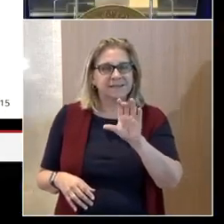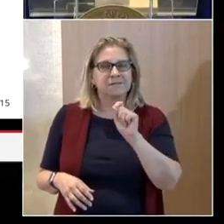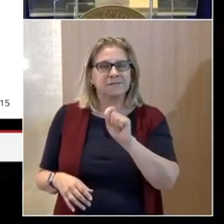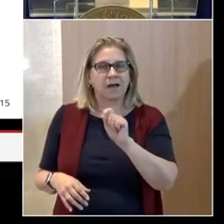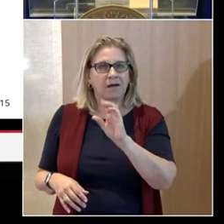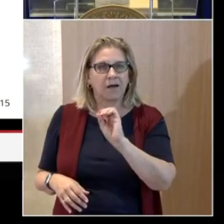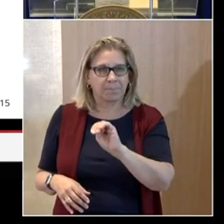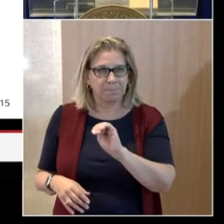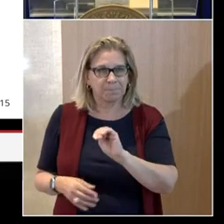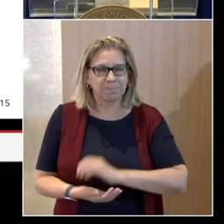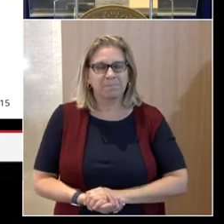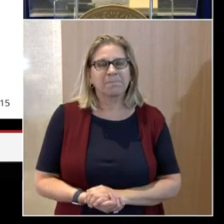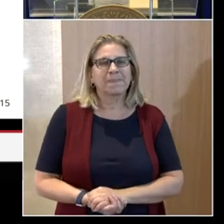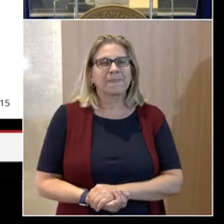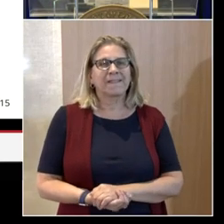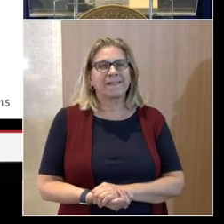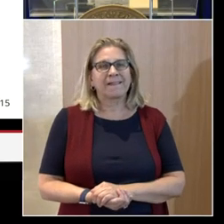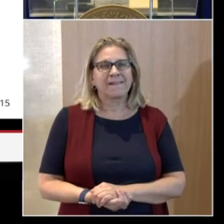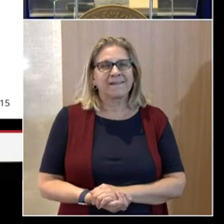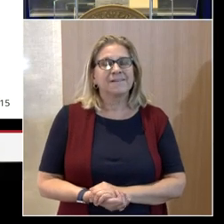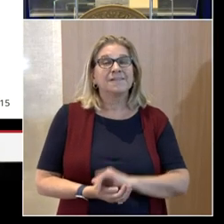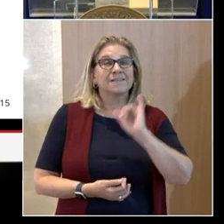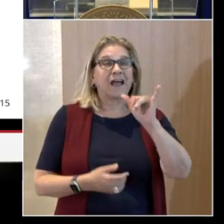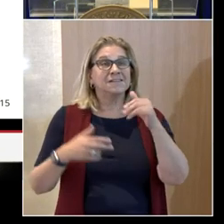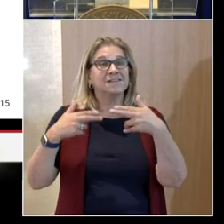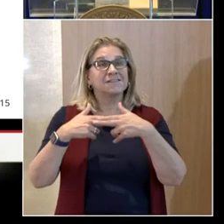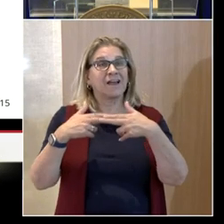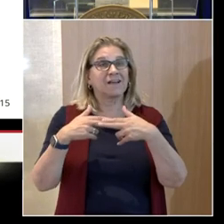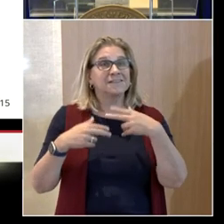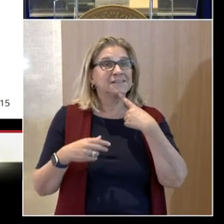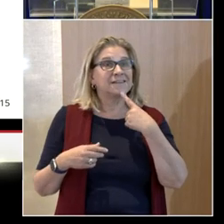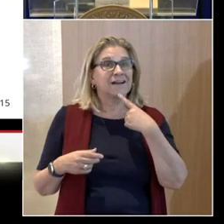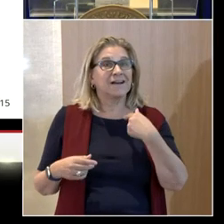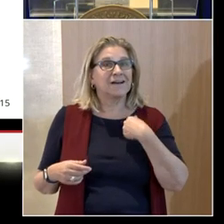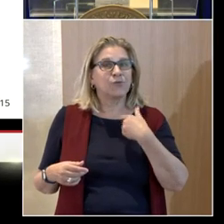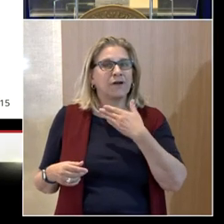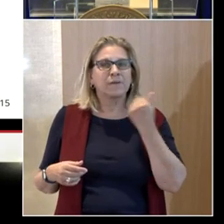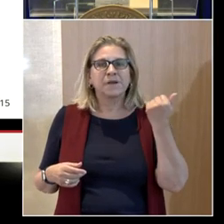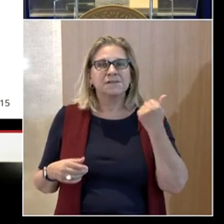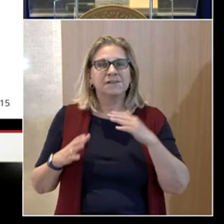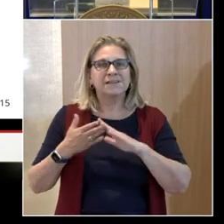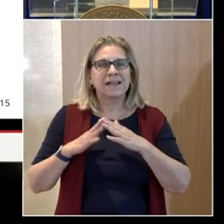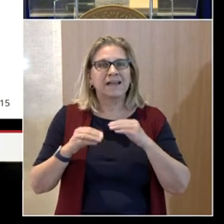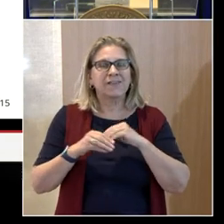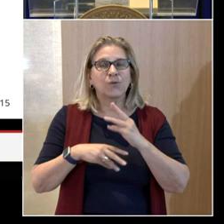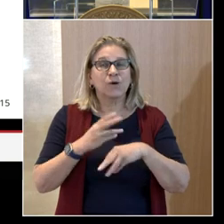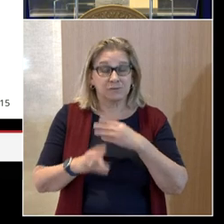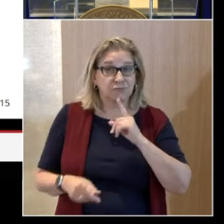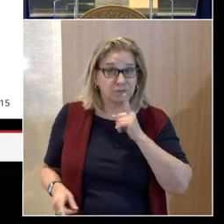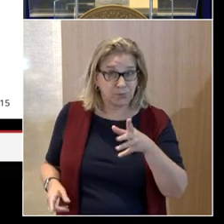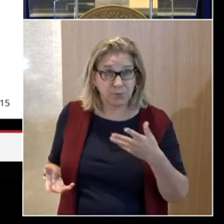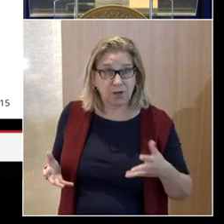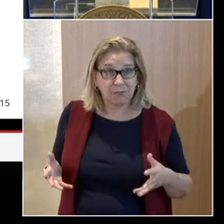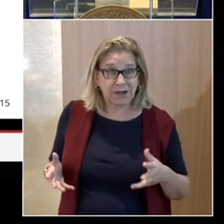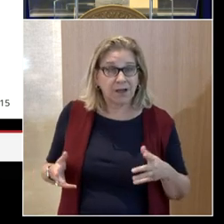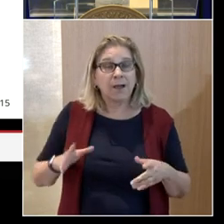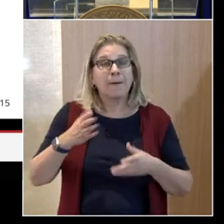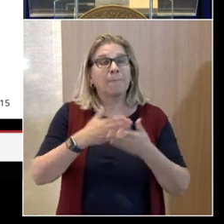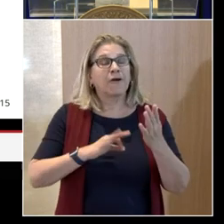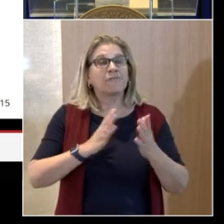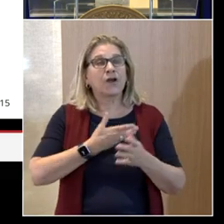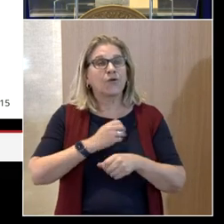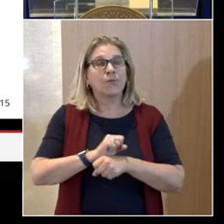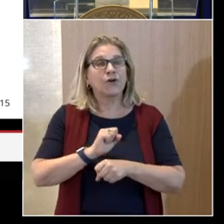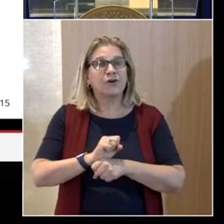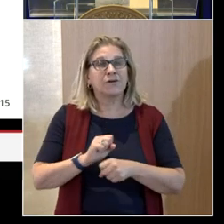we're a leader already in reimagining, in thinking about the future of the downtown. You know, part of our work here is seeing what other cities are doing. And you